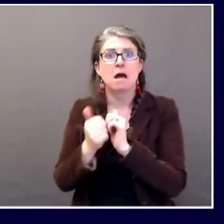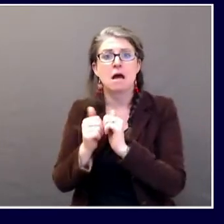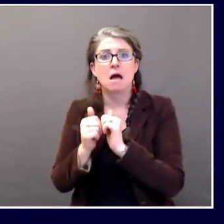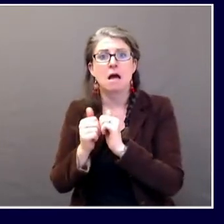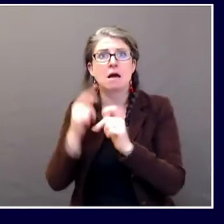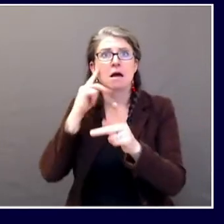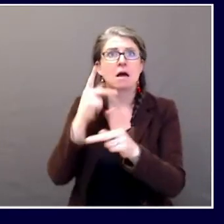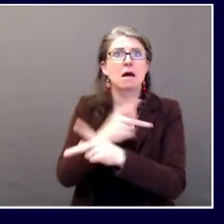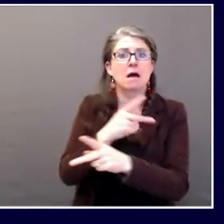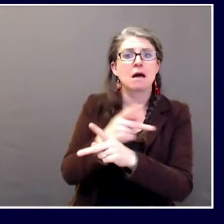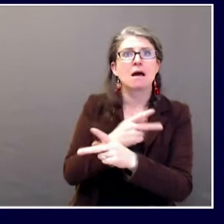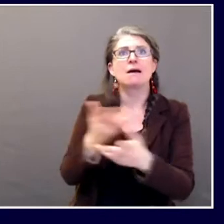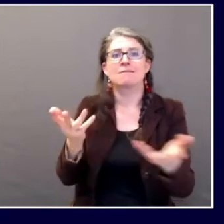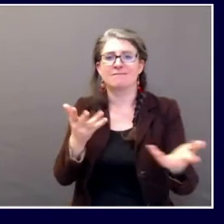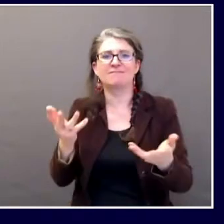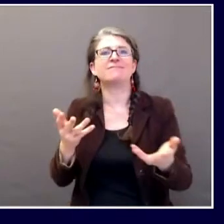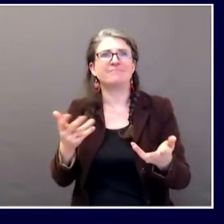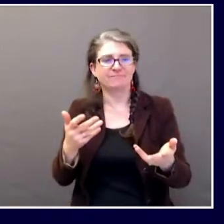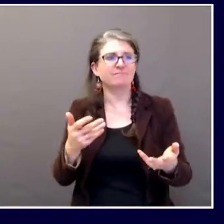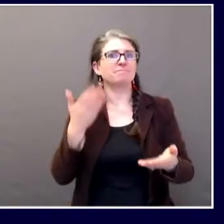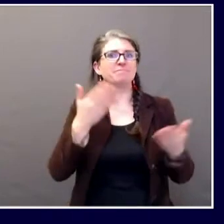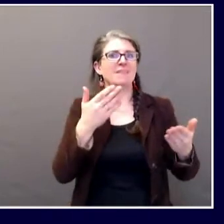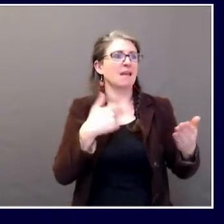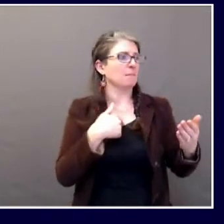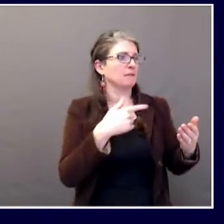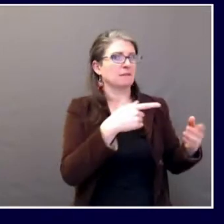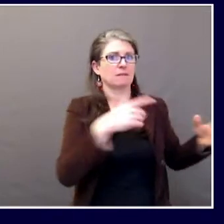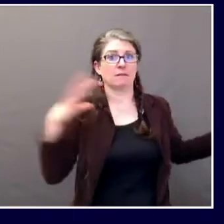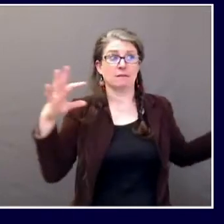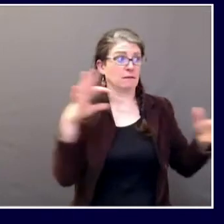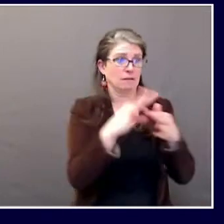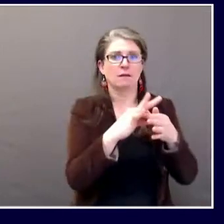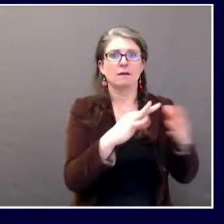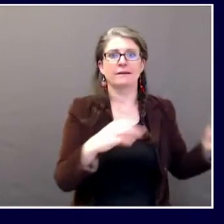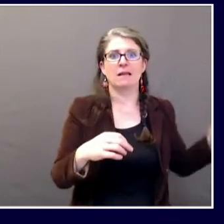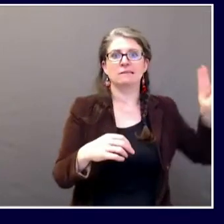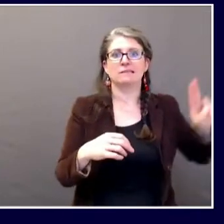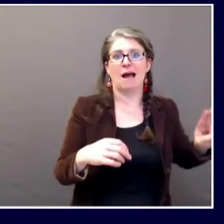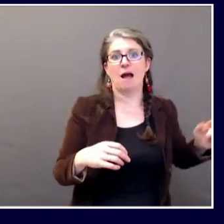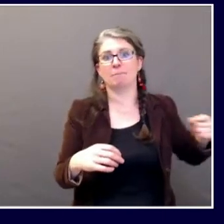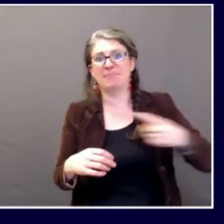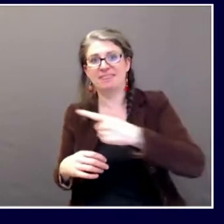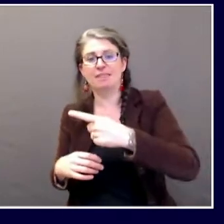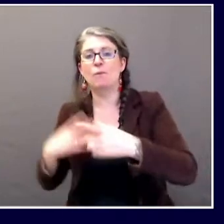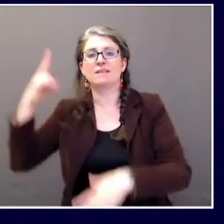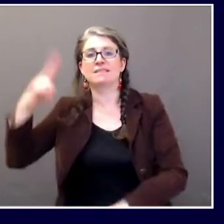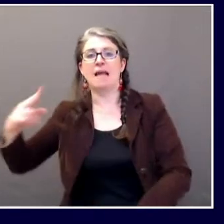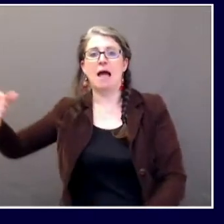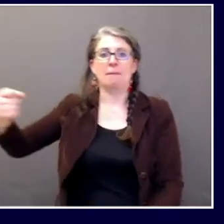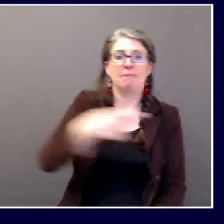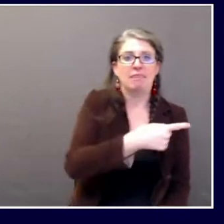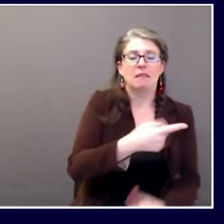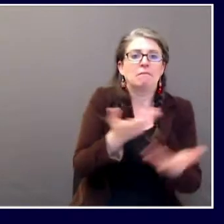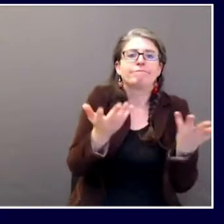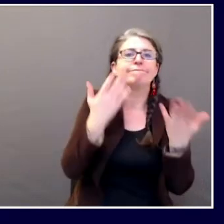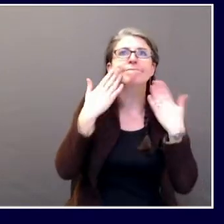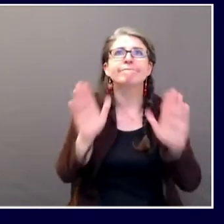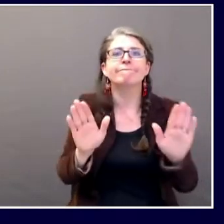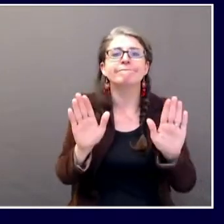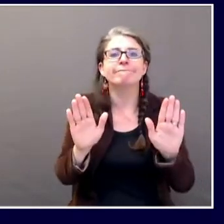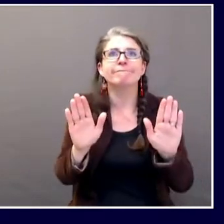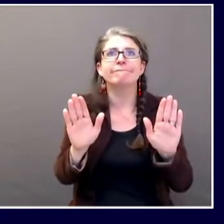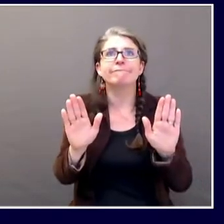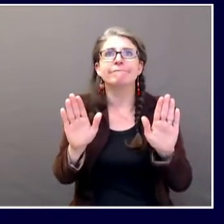but there are transaction costs of getting a hospital to leave its existing platform and migrate to another one. That's